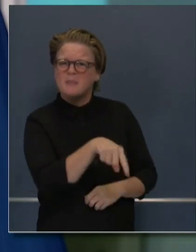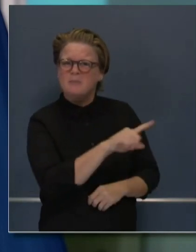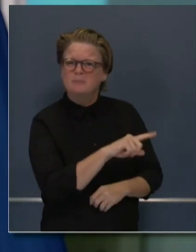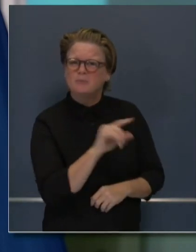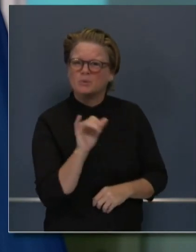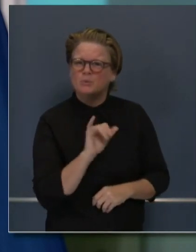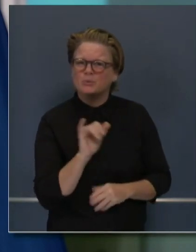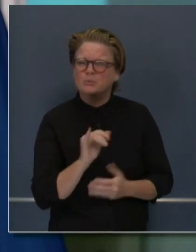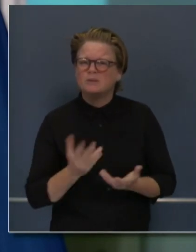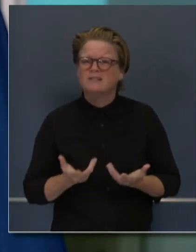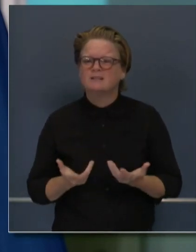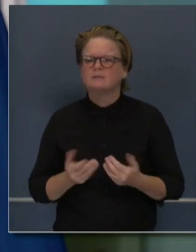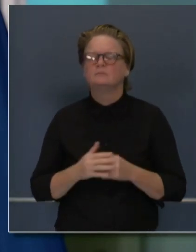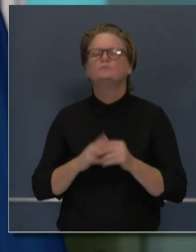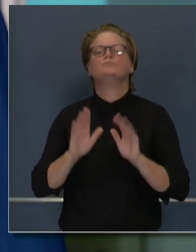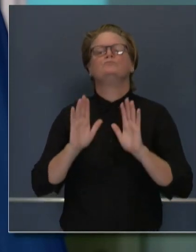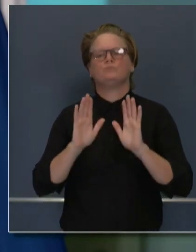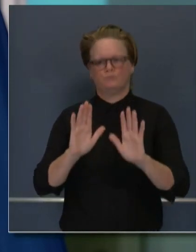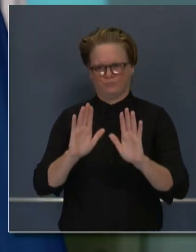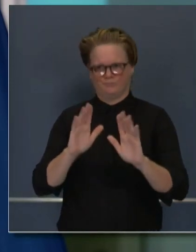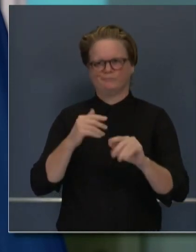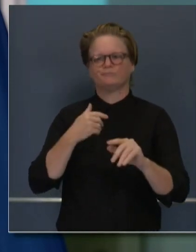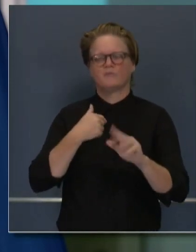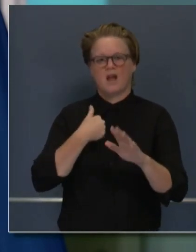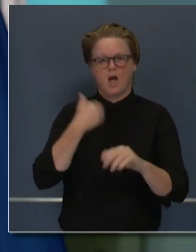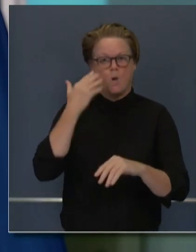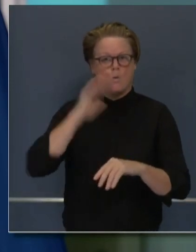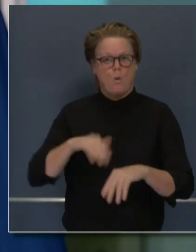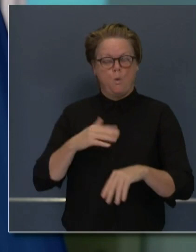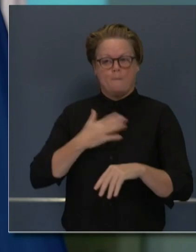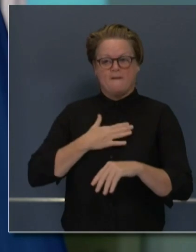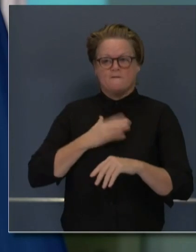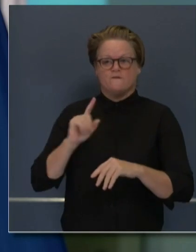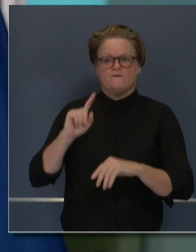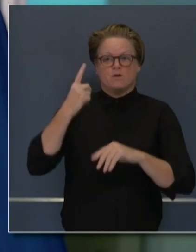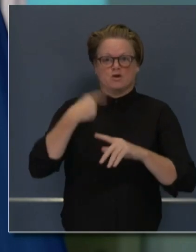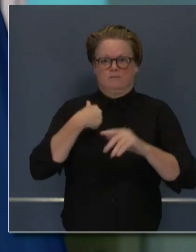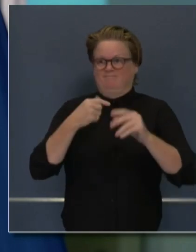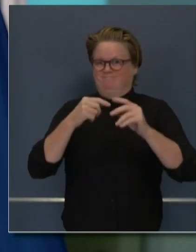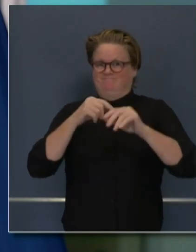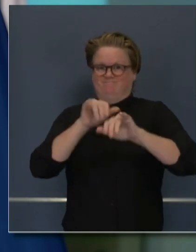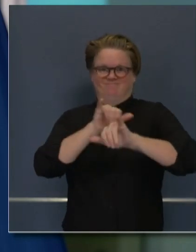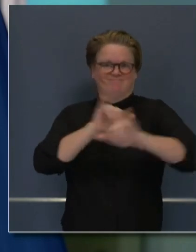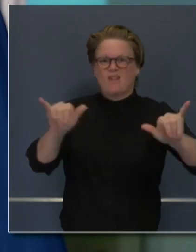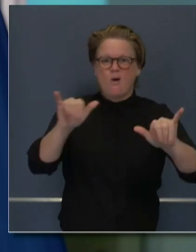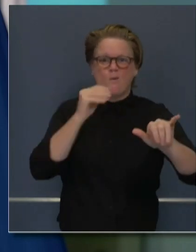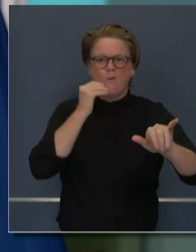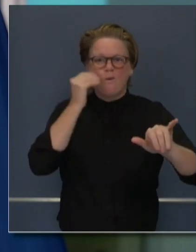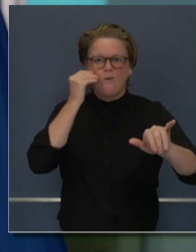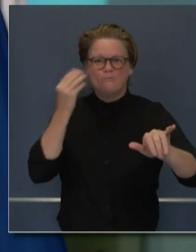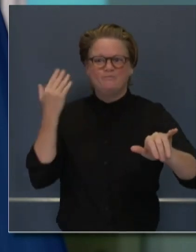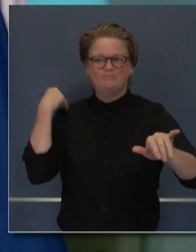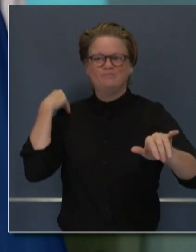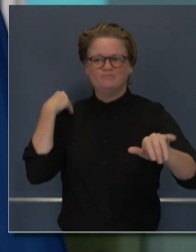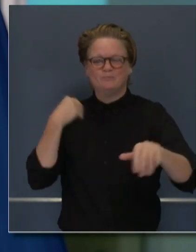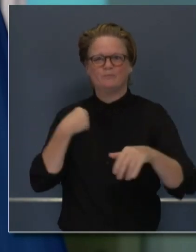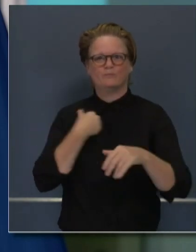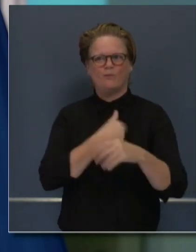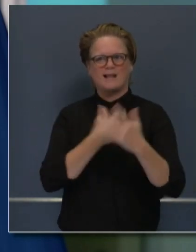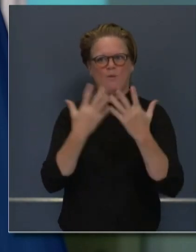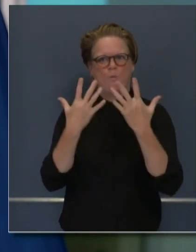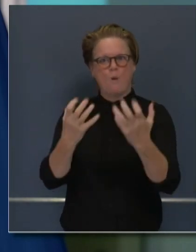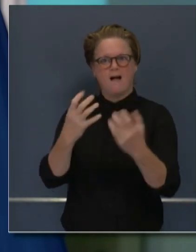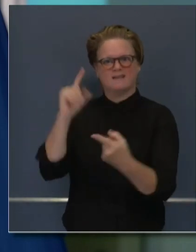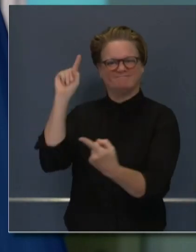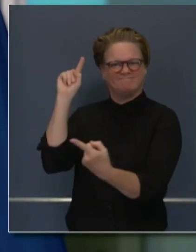of this virus. The original stay-at-home order was determinative in California avoiding a first wave that many other states